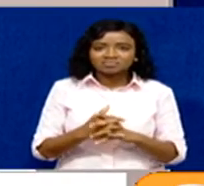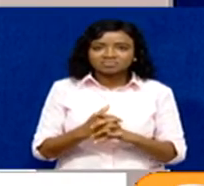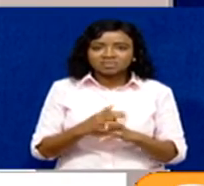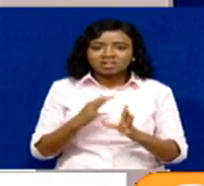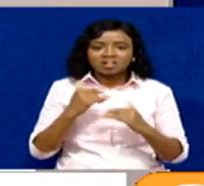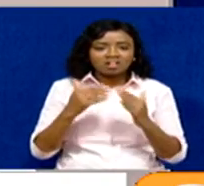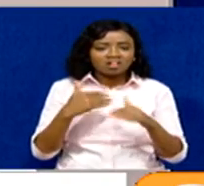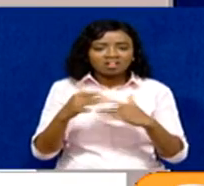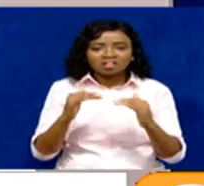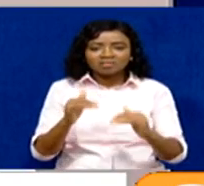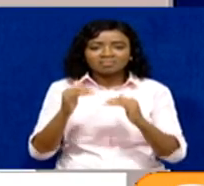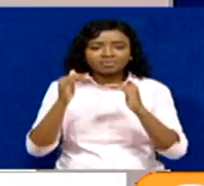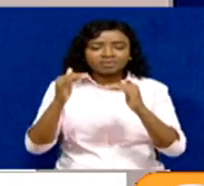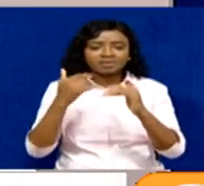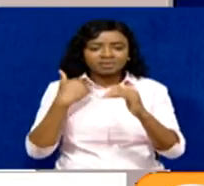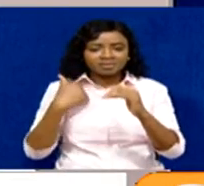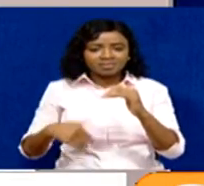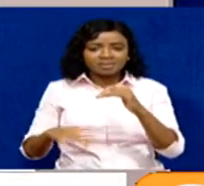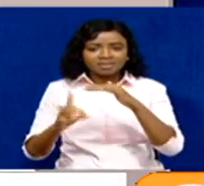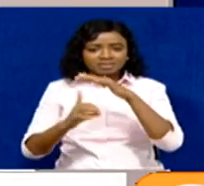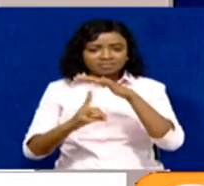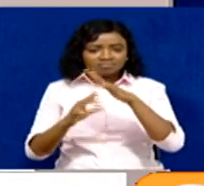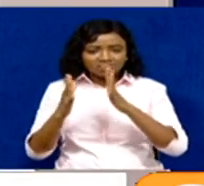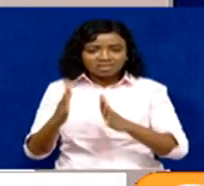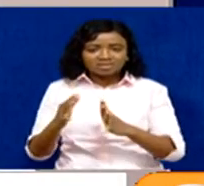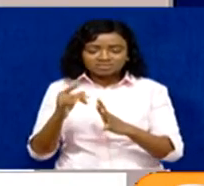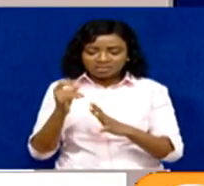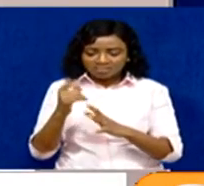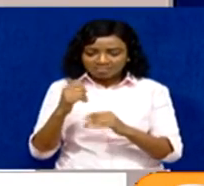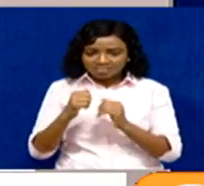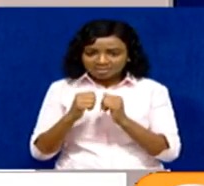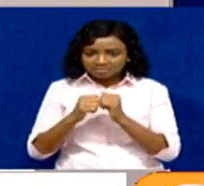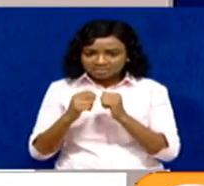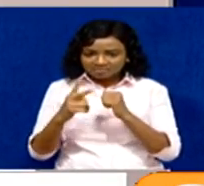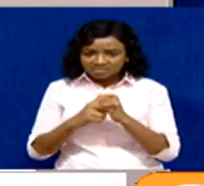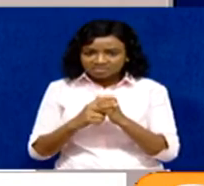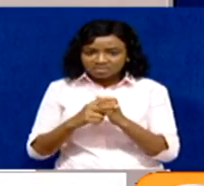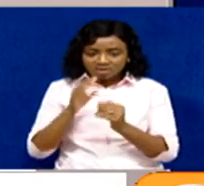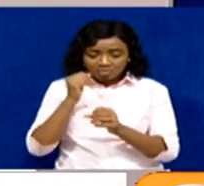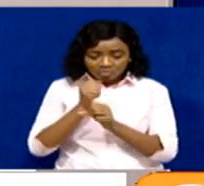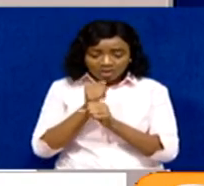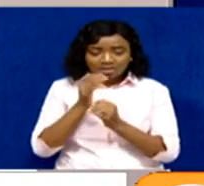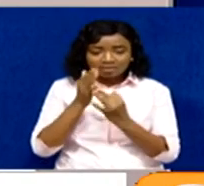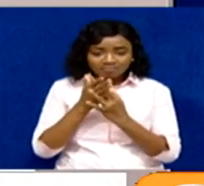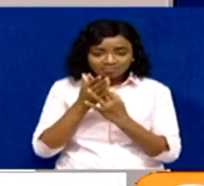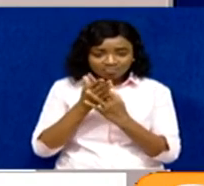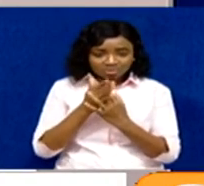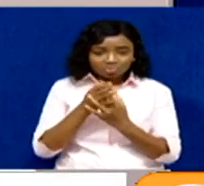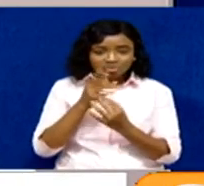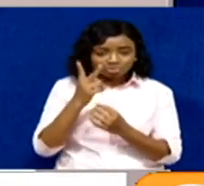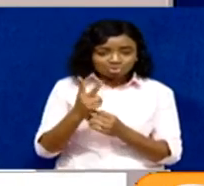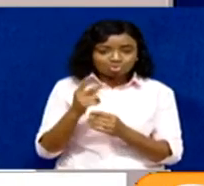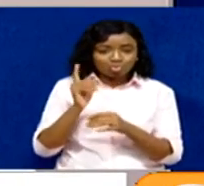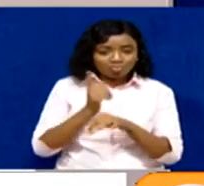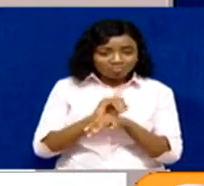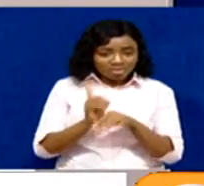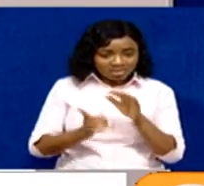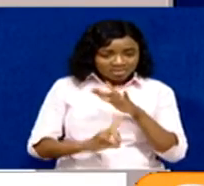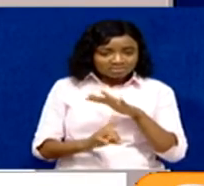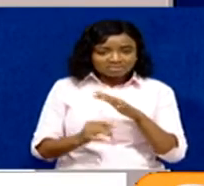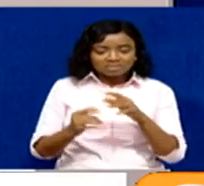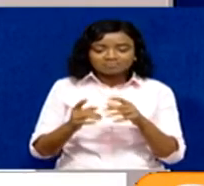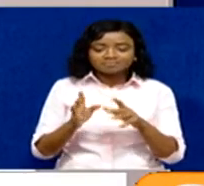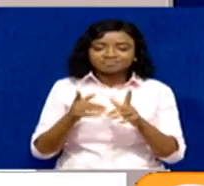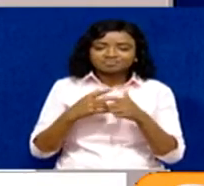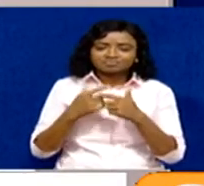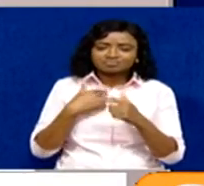a time I was a minister for 17 months in two ministries. Yeah. And being advisor to President Kibaki,